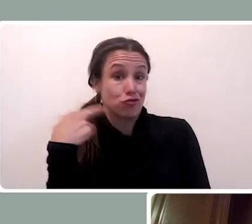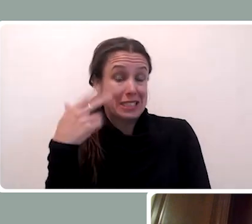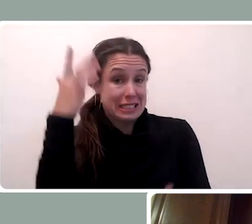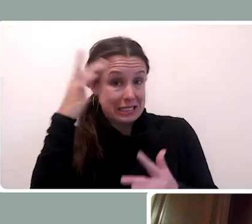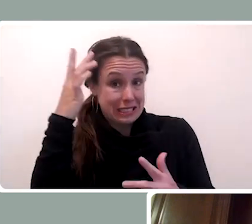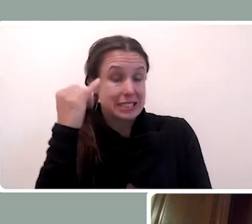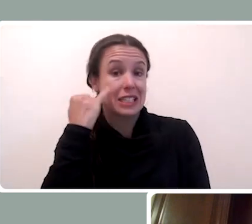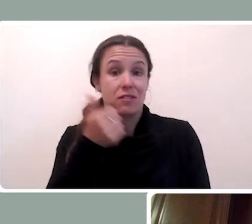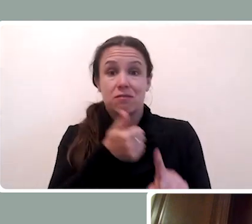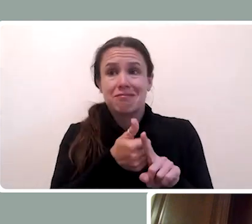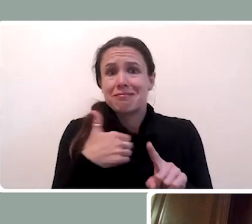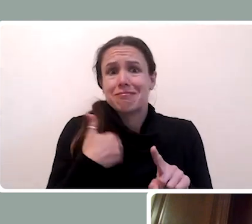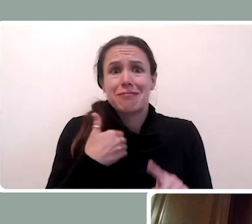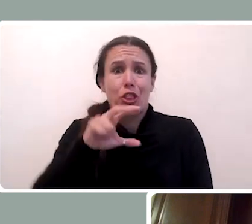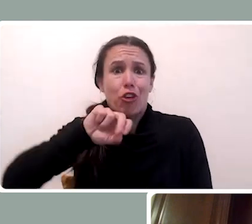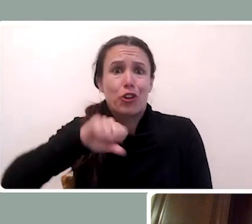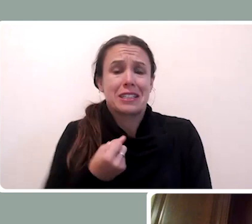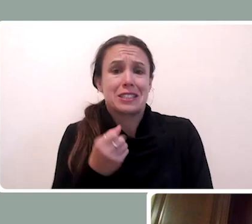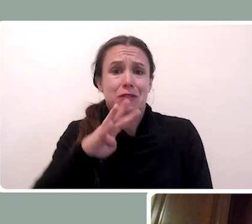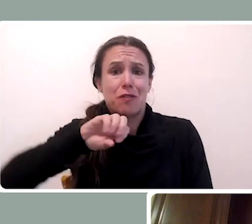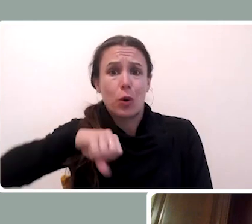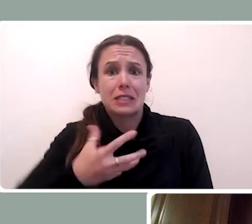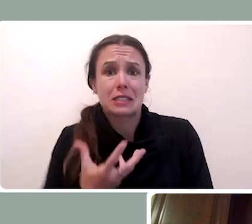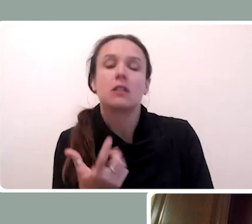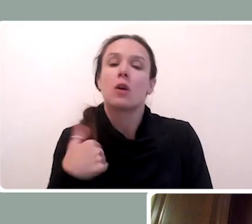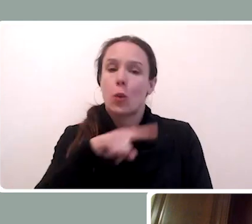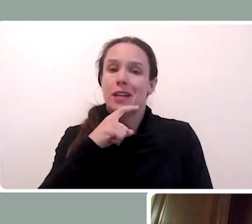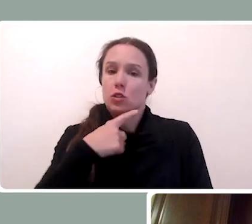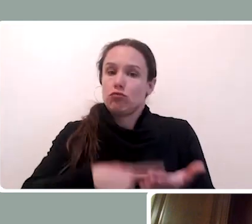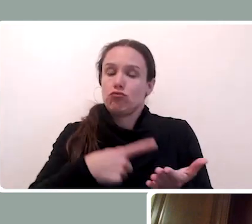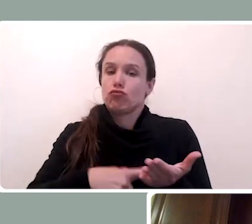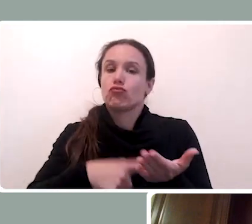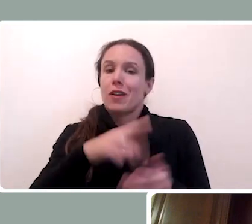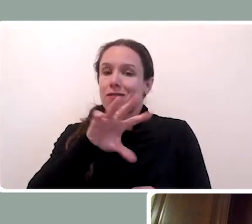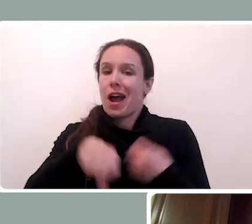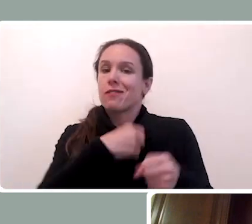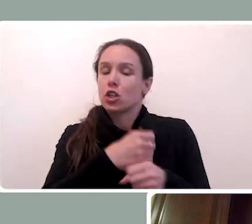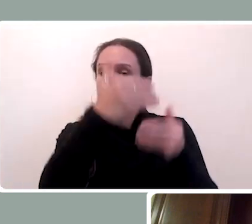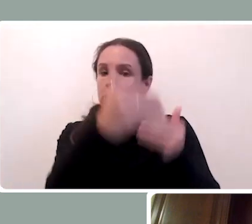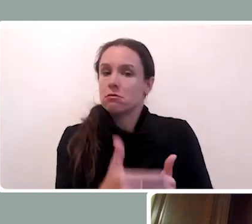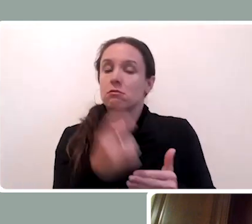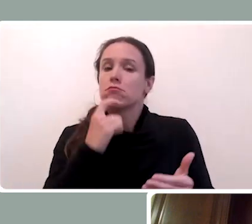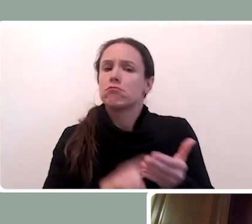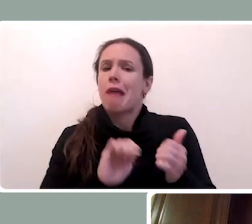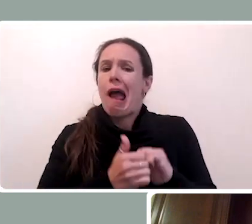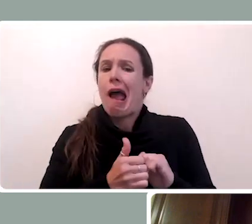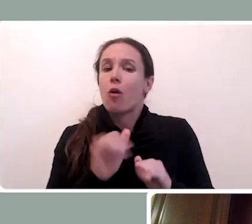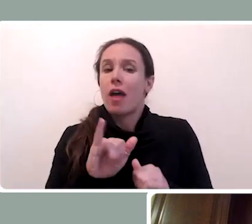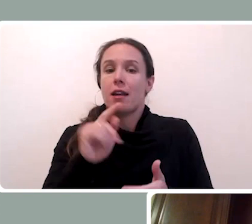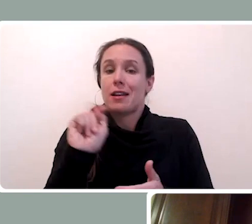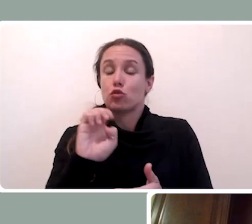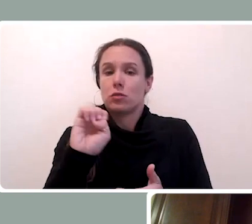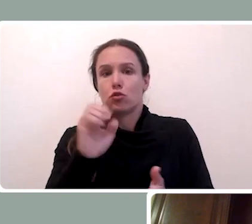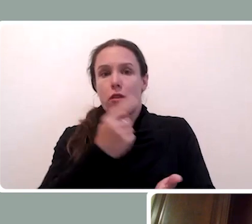only in their 30s or 40s, we really need to have a talk at the 5-year to see how you tolerated your anti-estrogen therapy first and